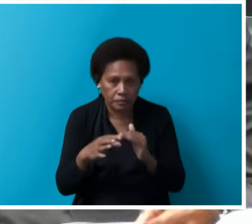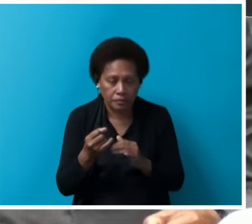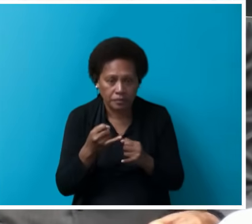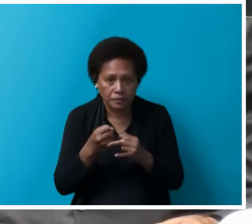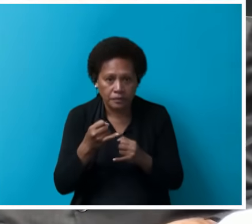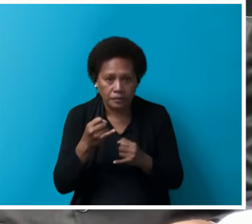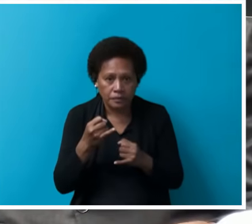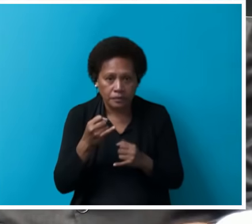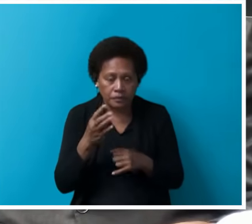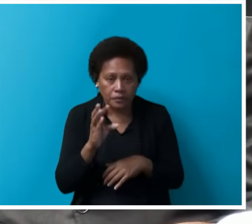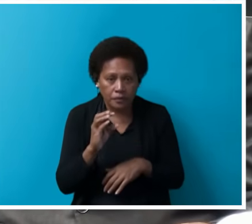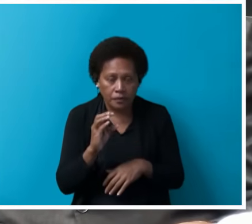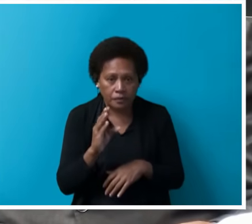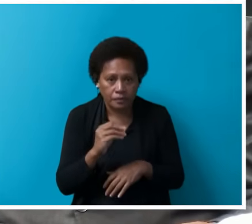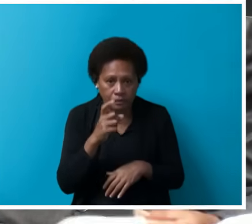people?